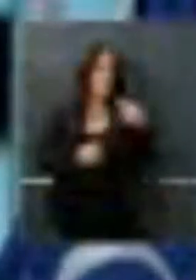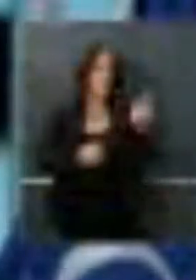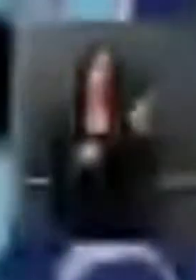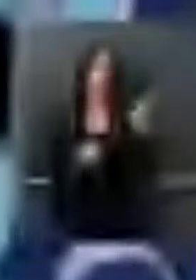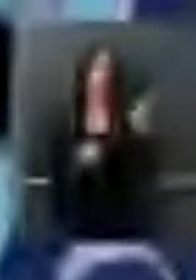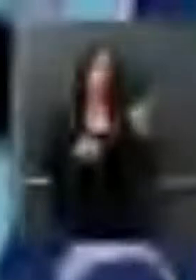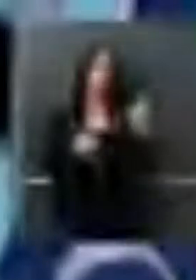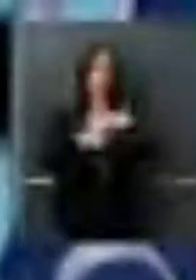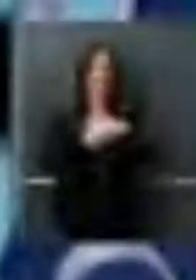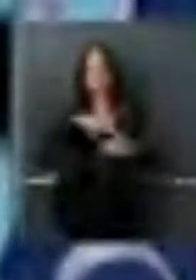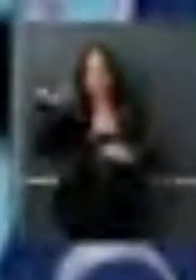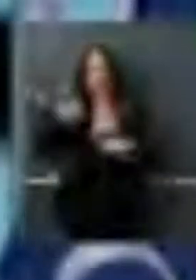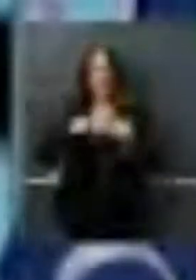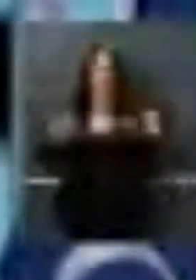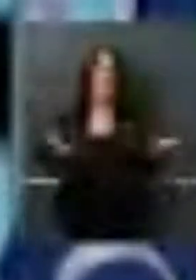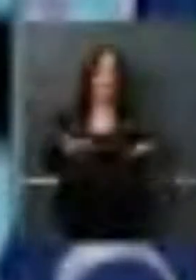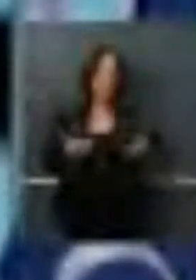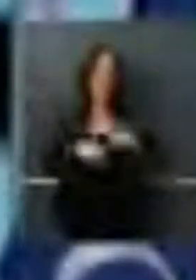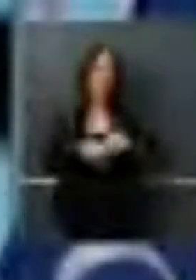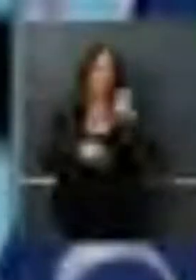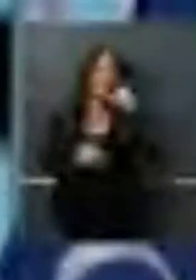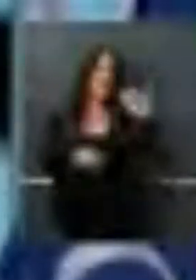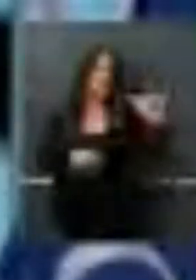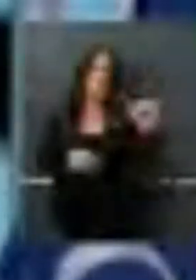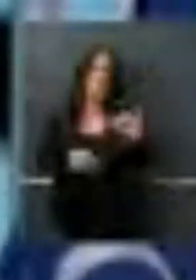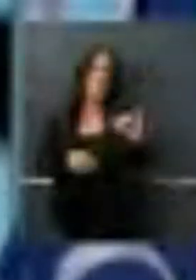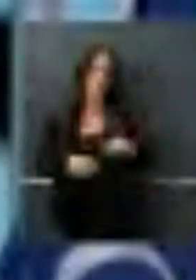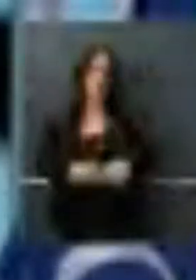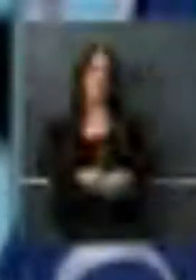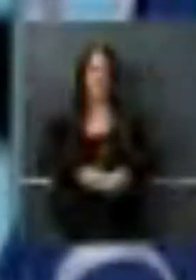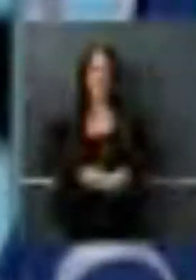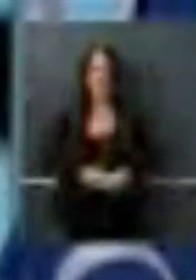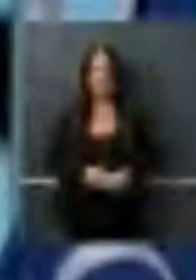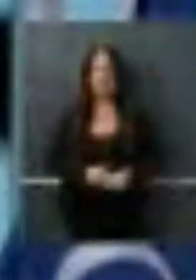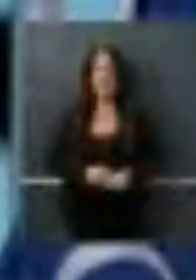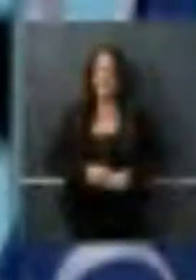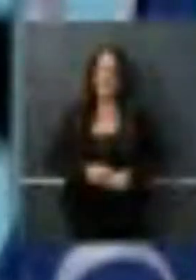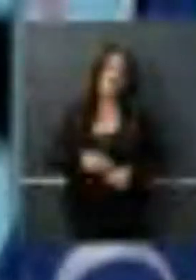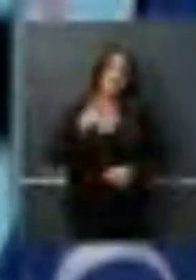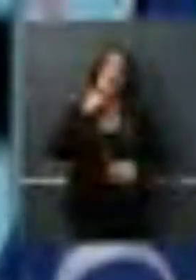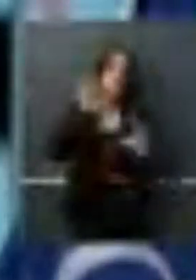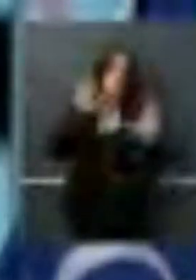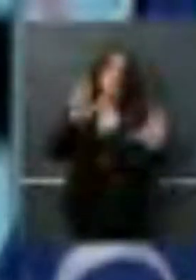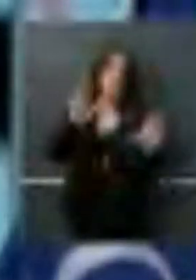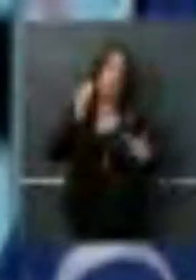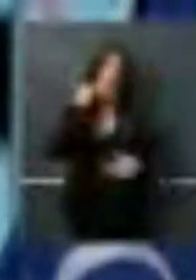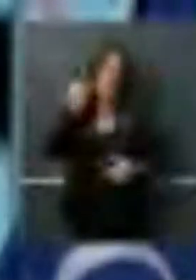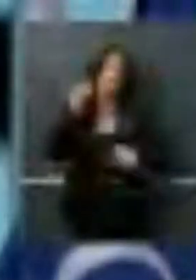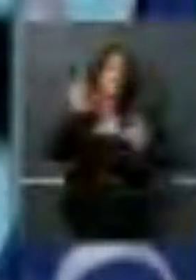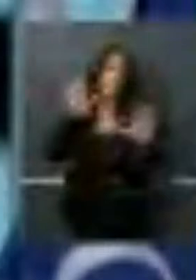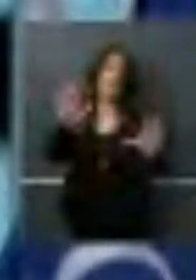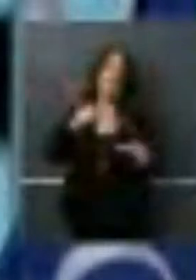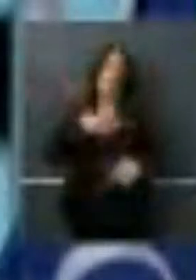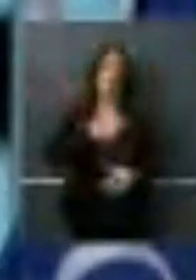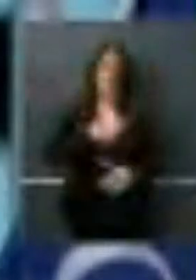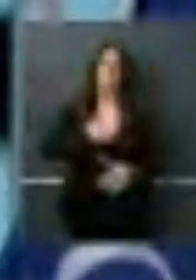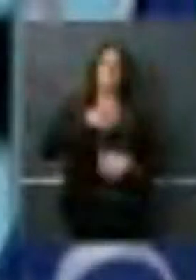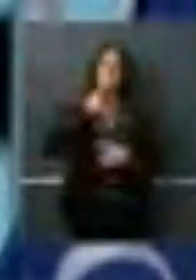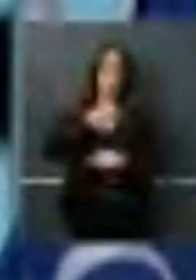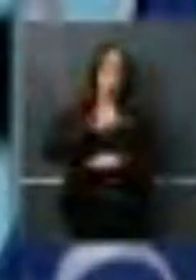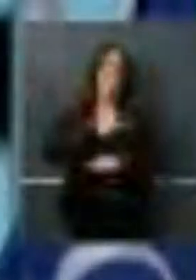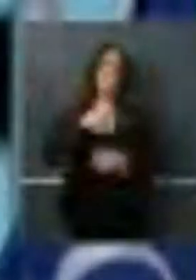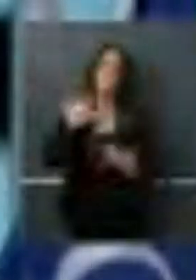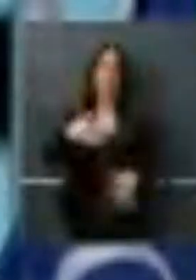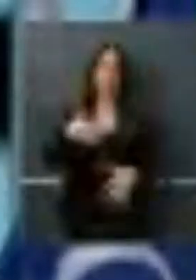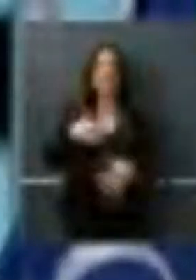is a wonderful thing, and I'm very proud and pleased to make this announcement today on behalf of